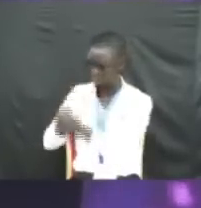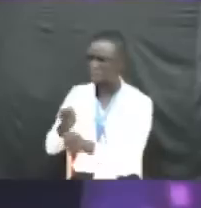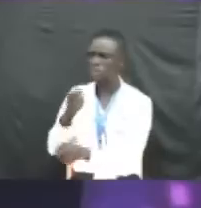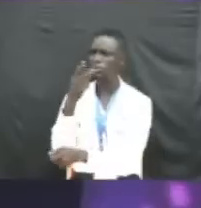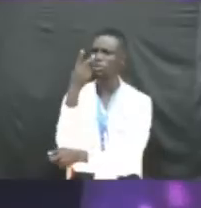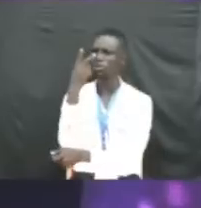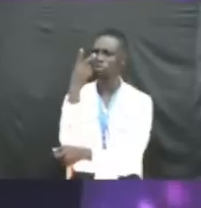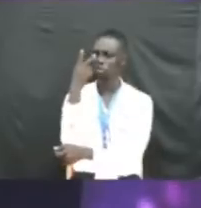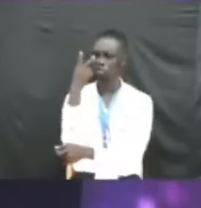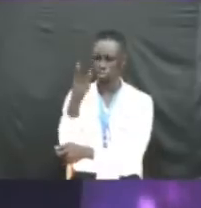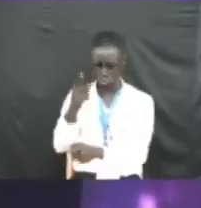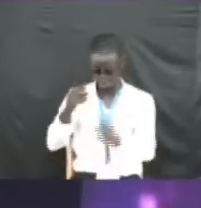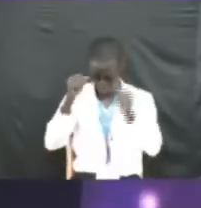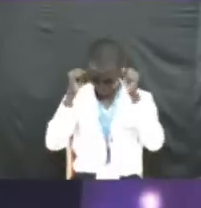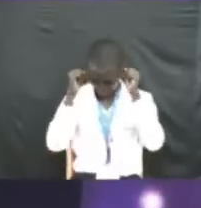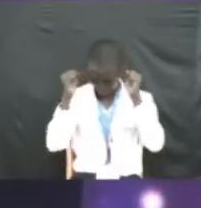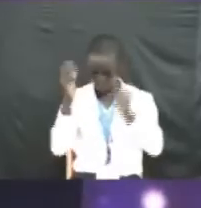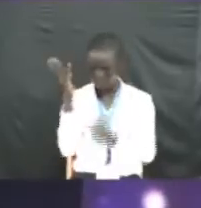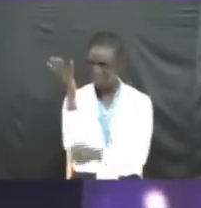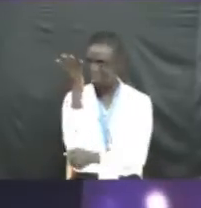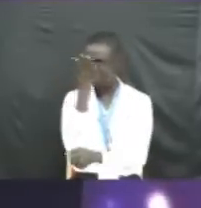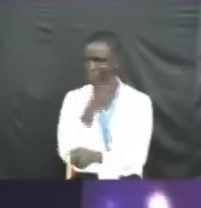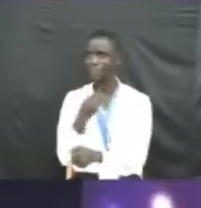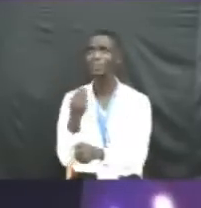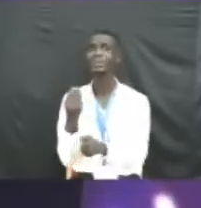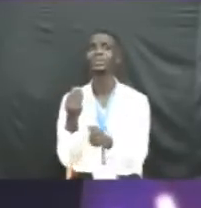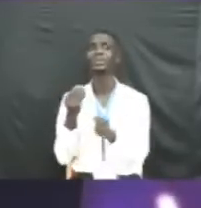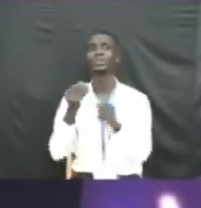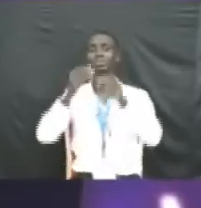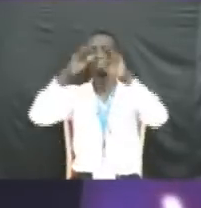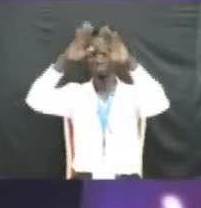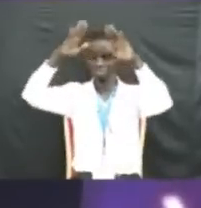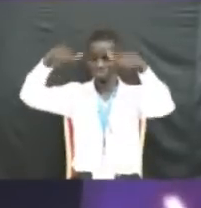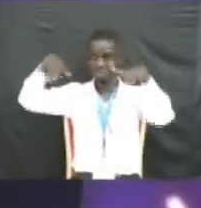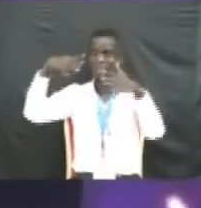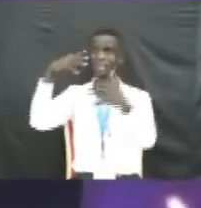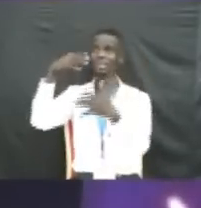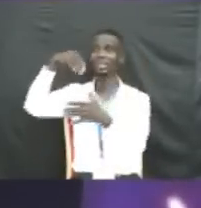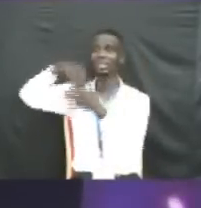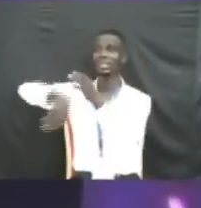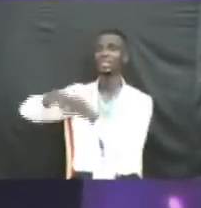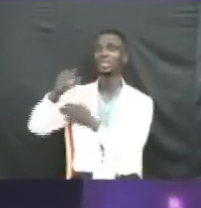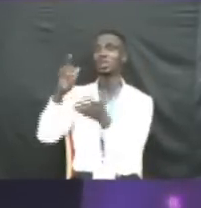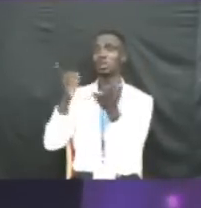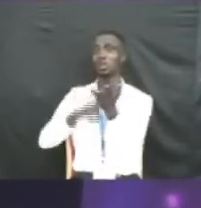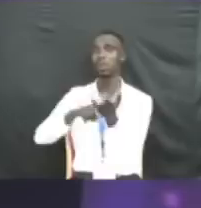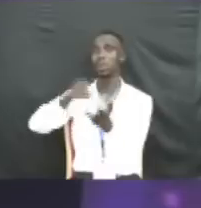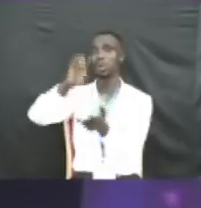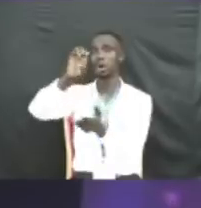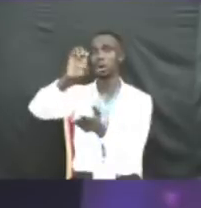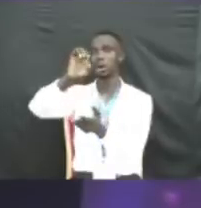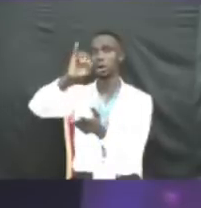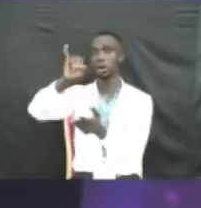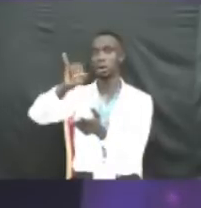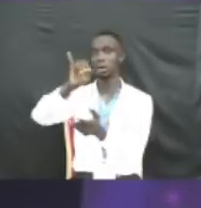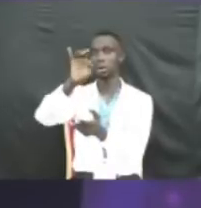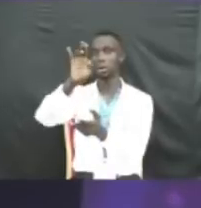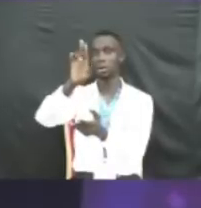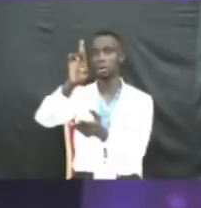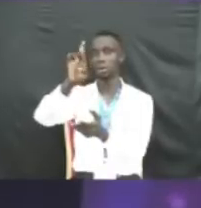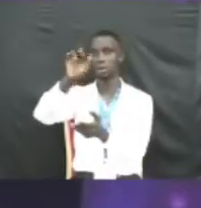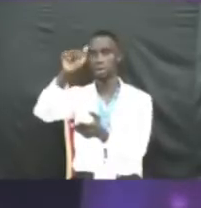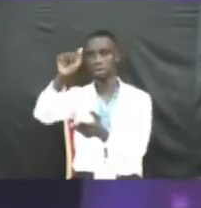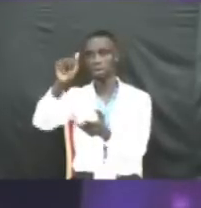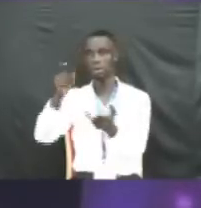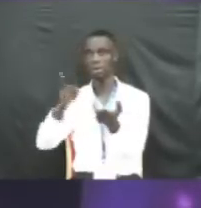stateofthe-art well-furnished correctional facilities at Ajura and in Sawam to the Ghana